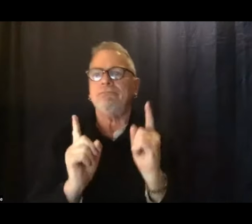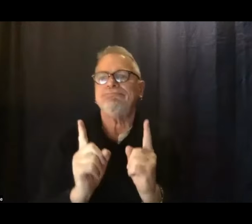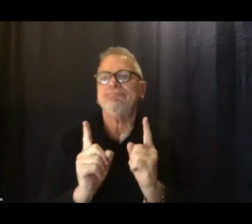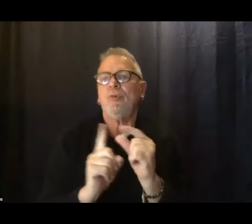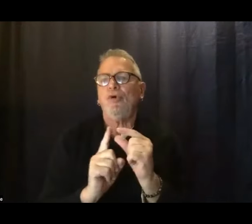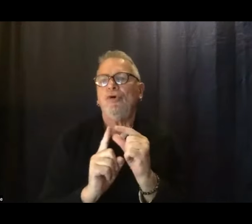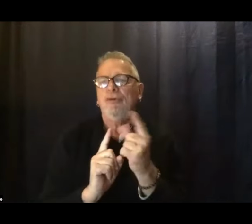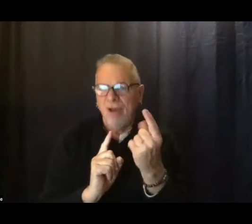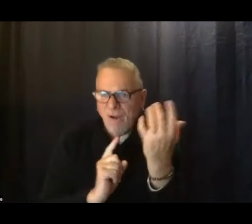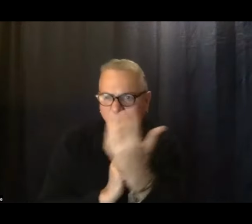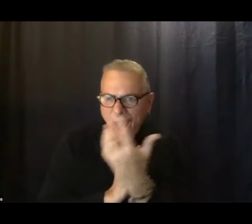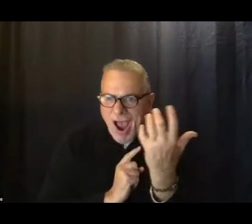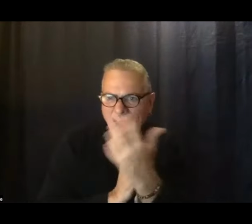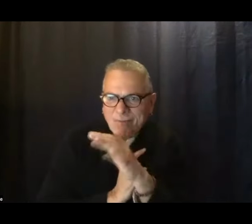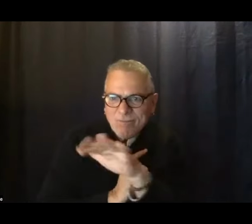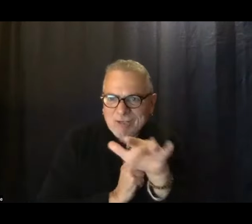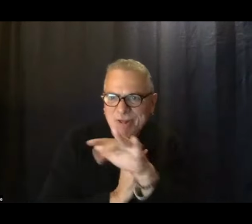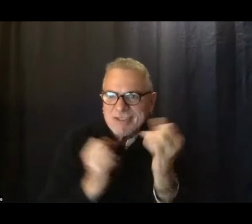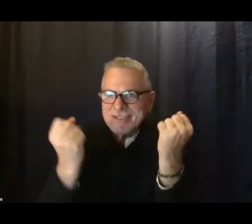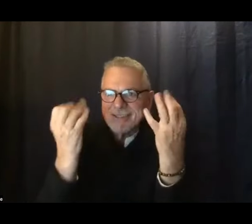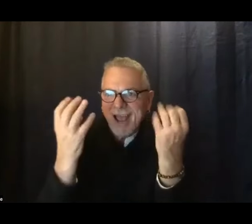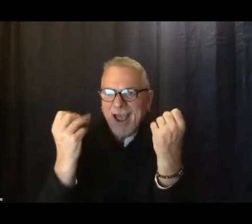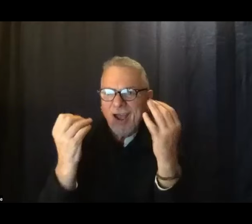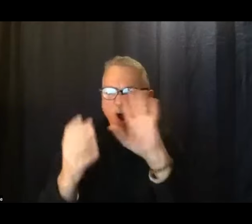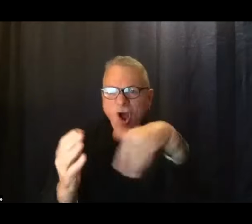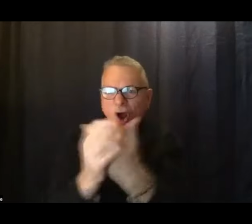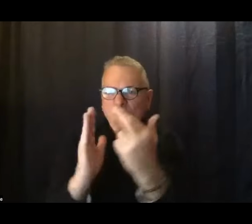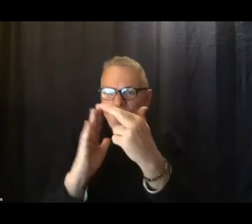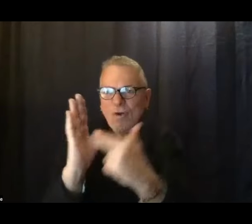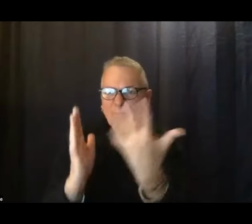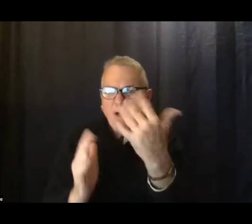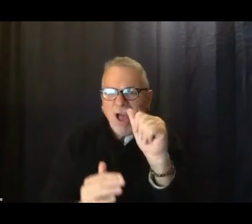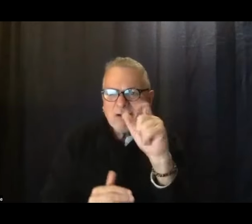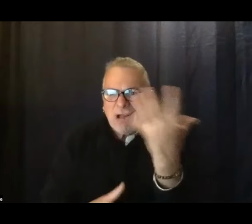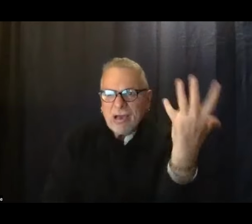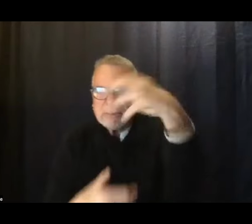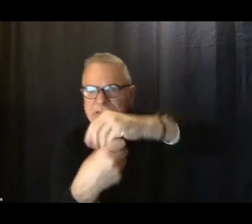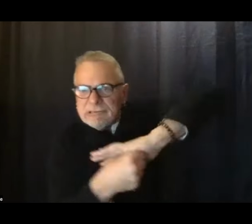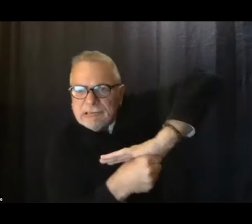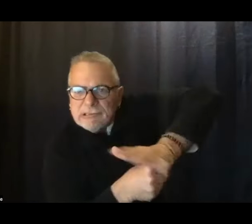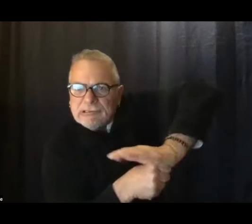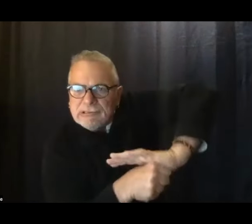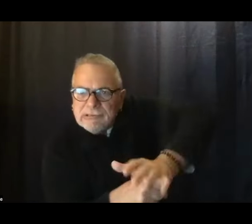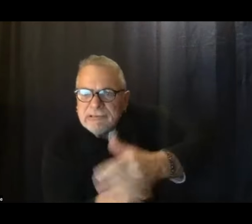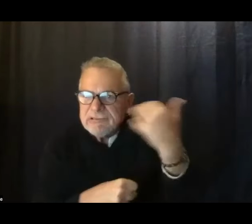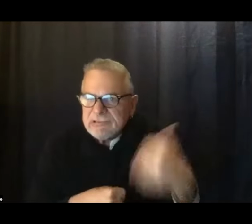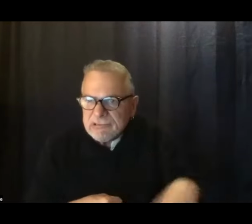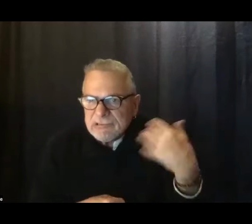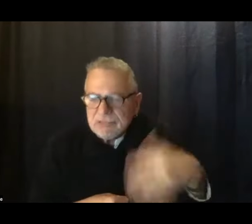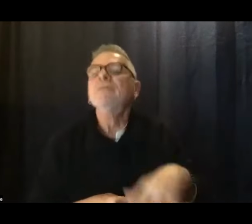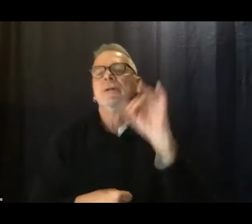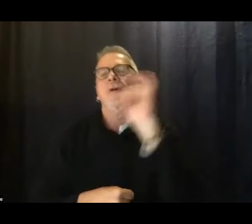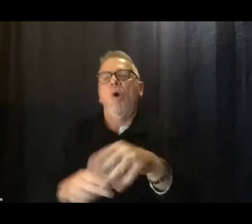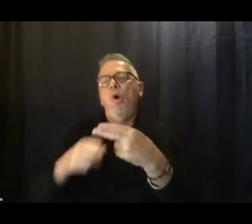have them all. It's all crammed into one short little phrase, one word with finger spelling and including all of those